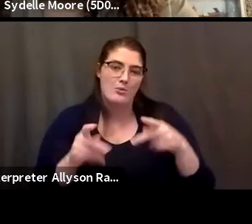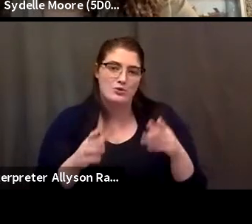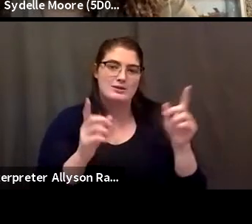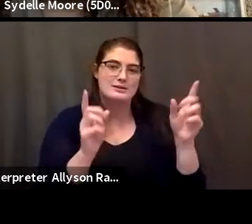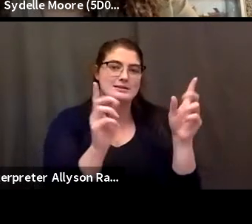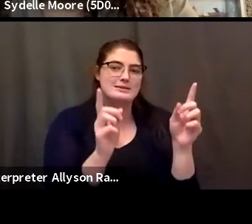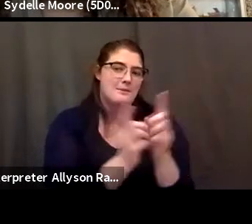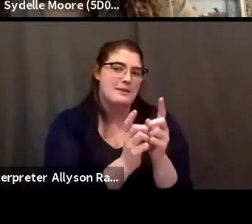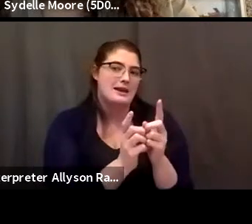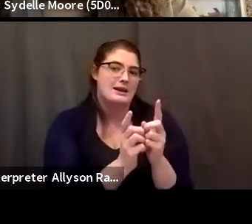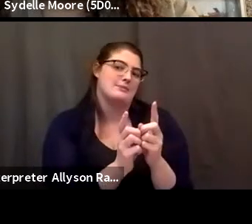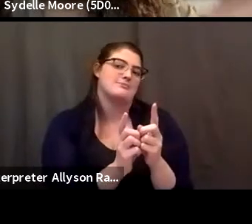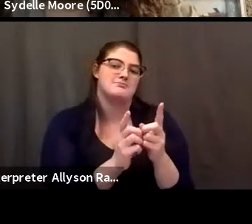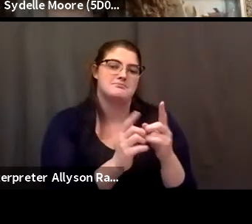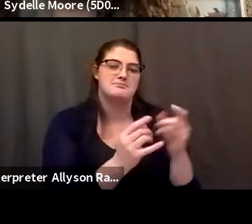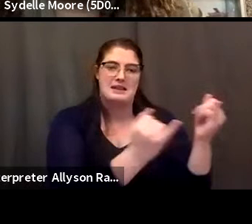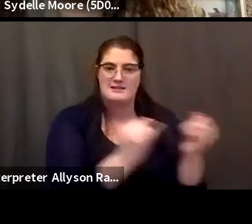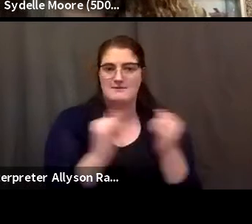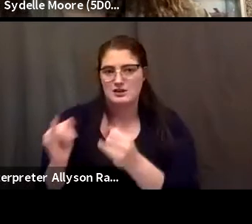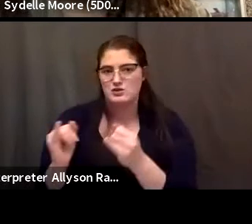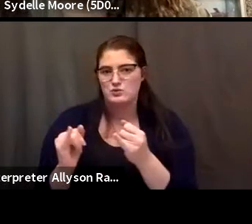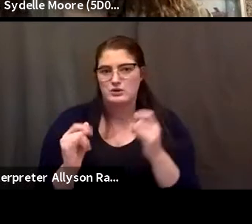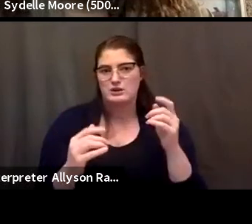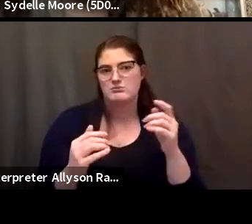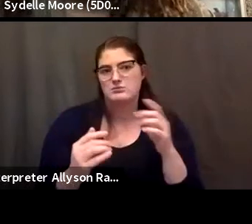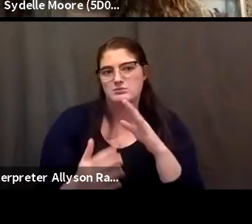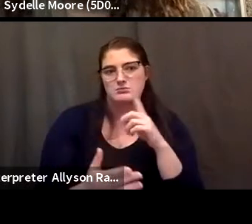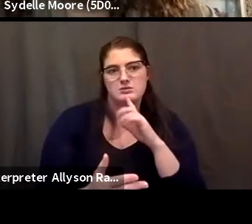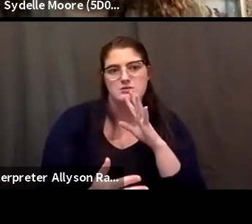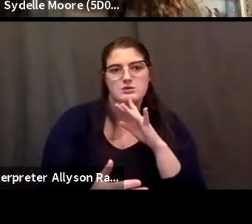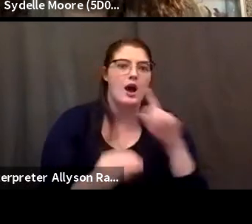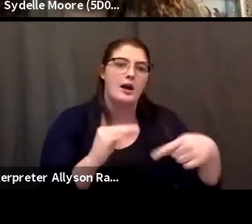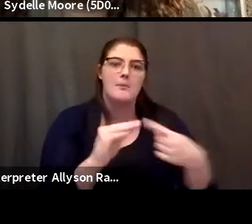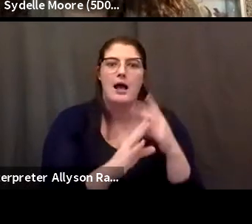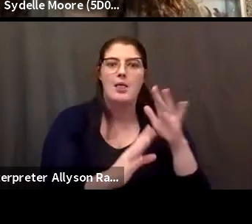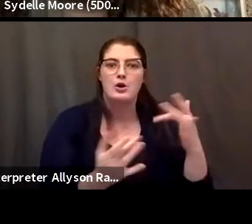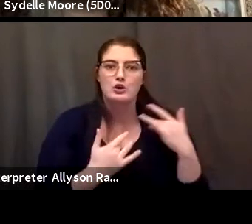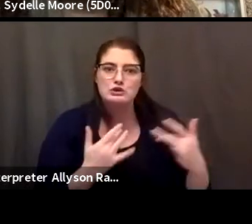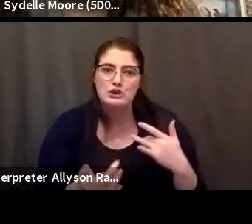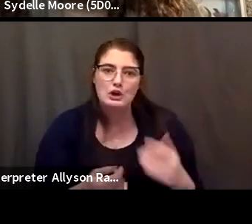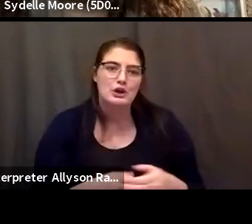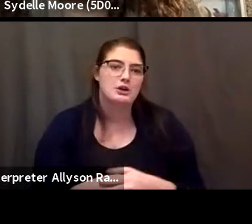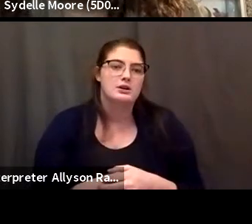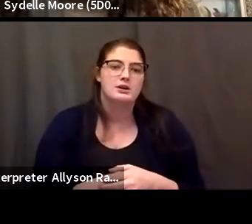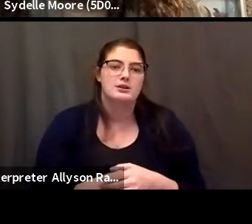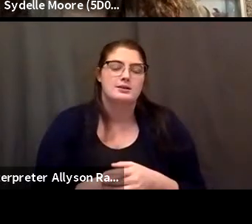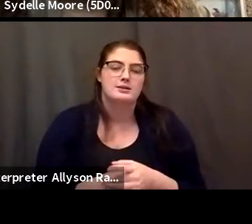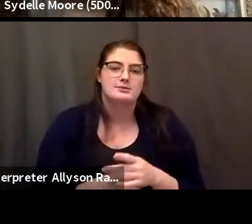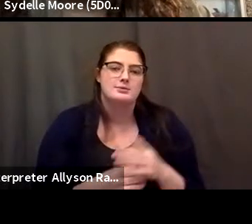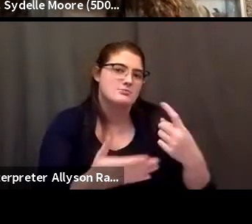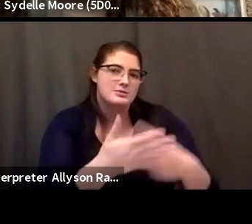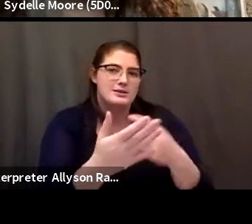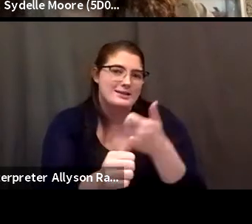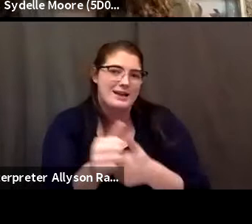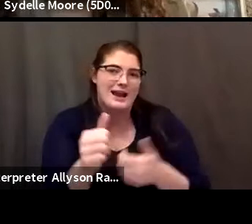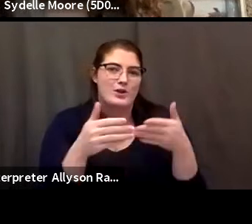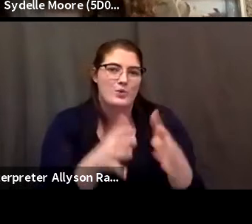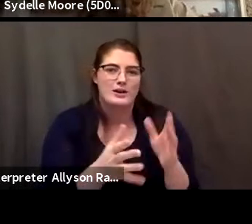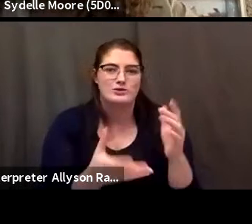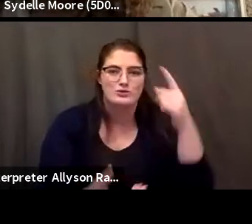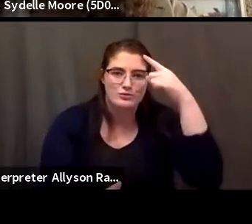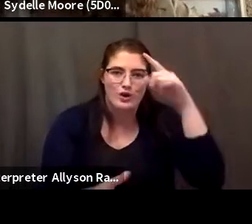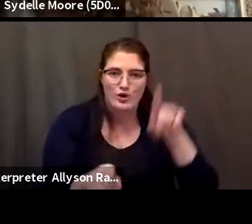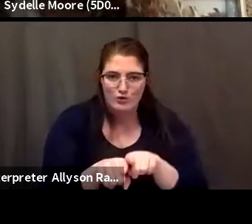their concerns and also to talk about any ways that they could come to an agreement